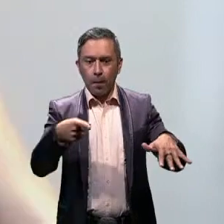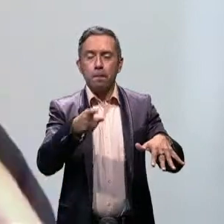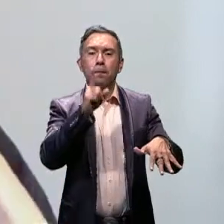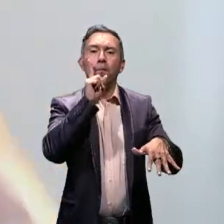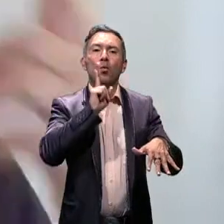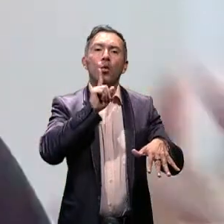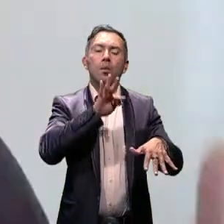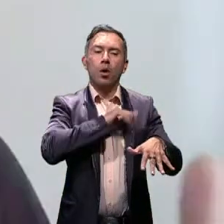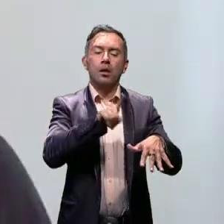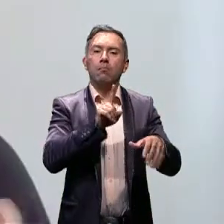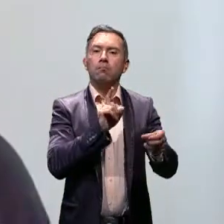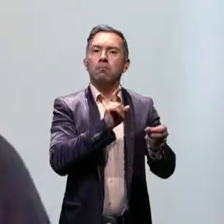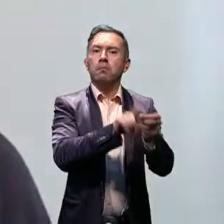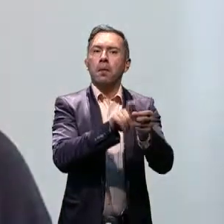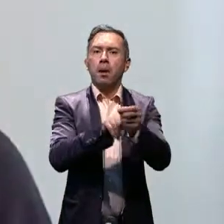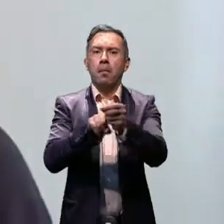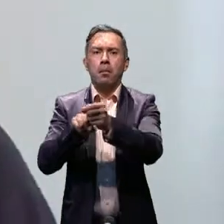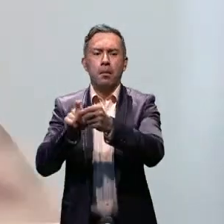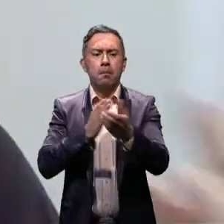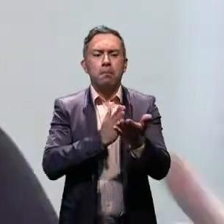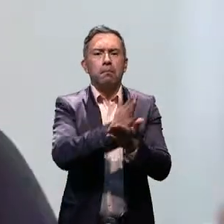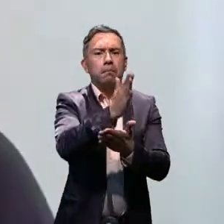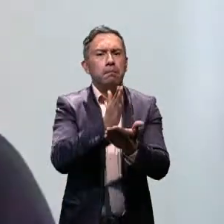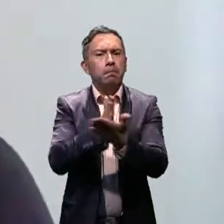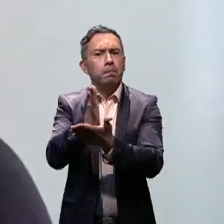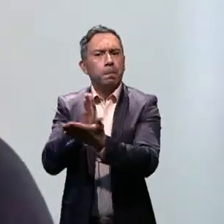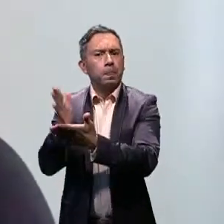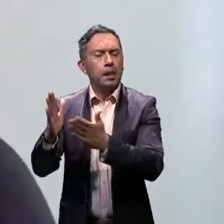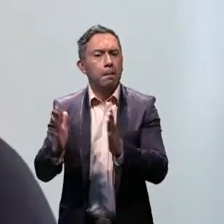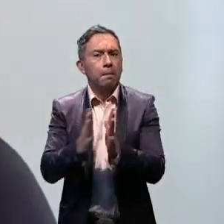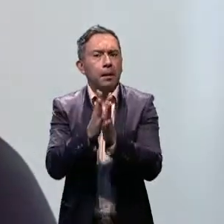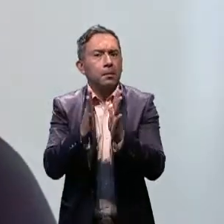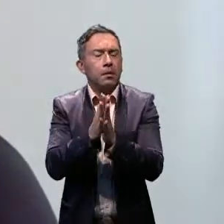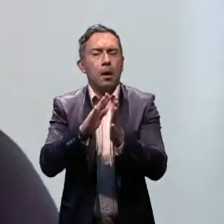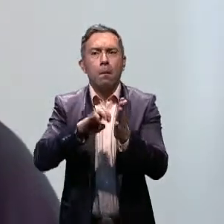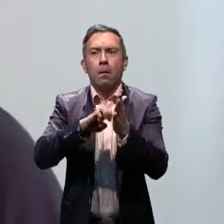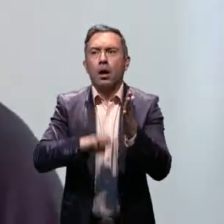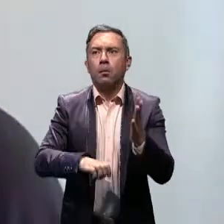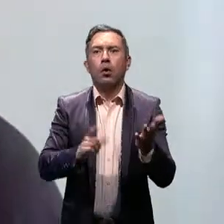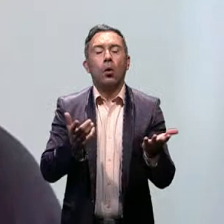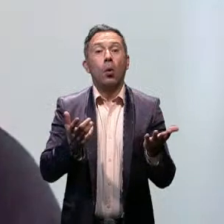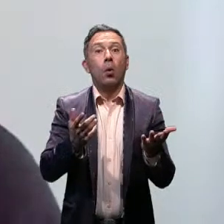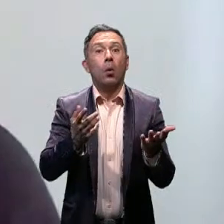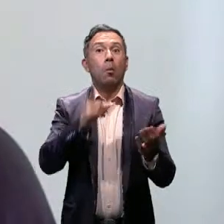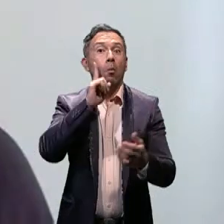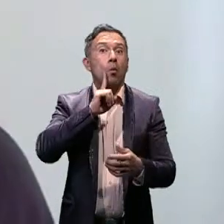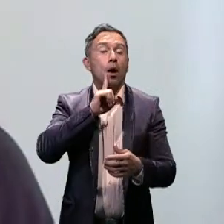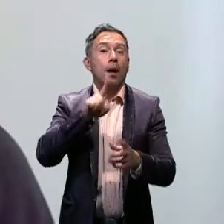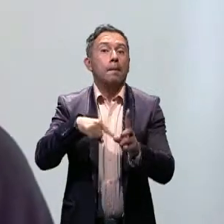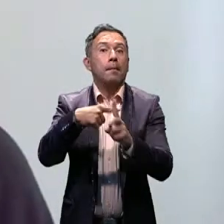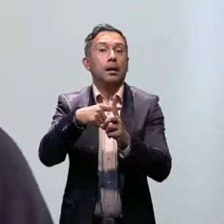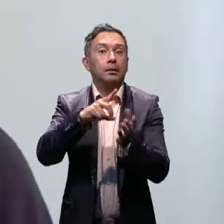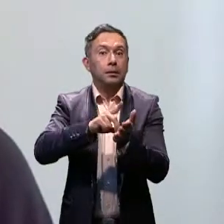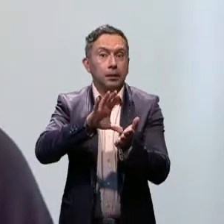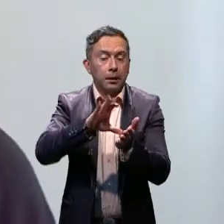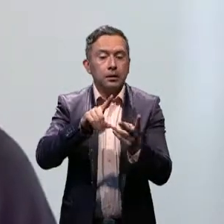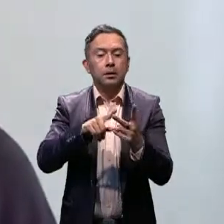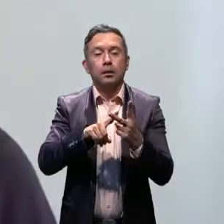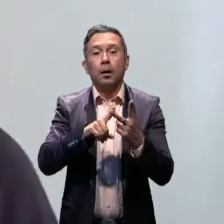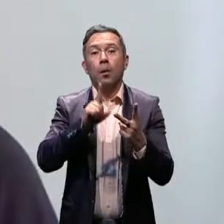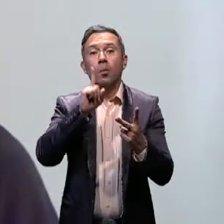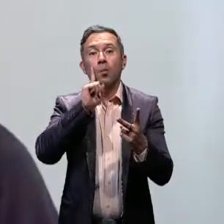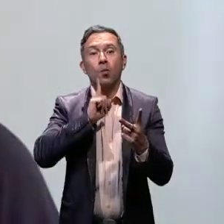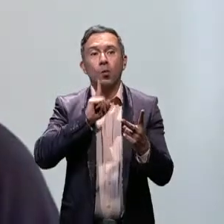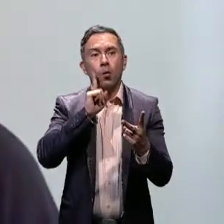participation of women. For example, just like I mentioned before, of women that have some kind of disability,